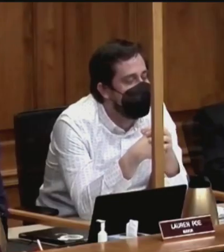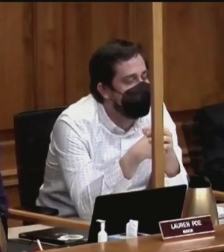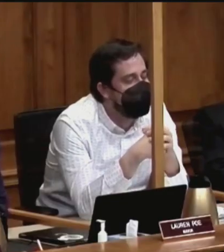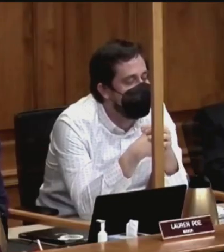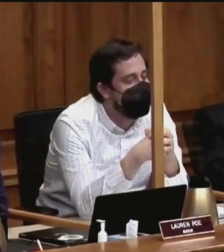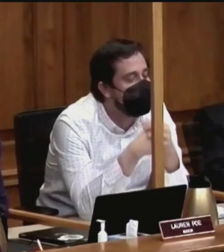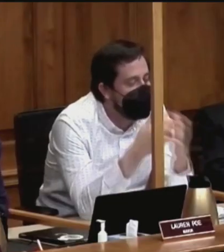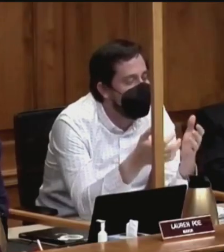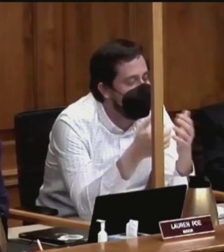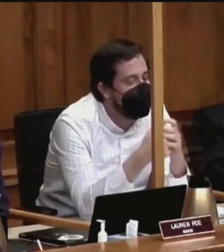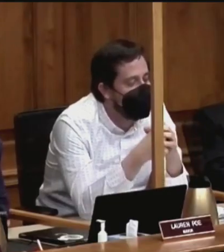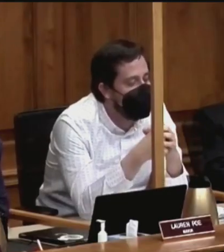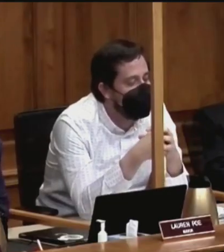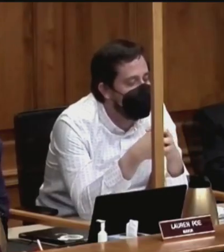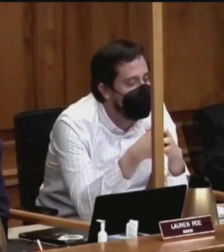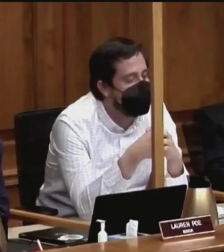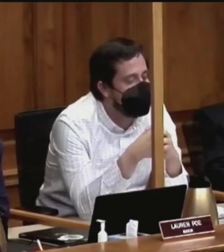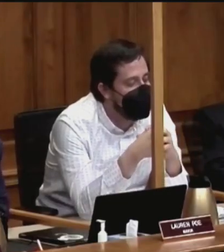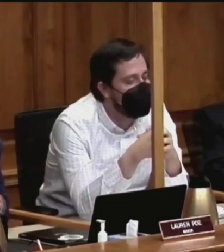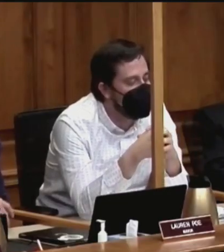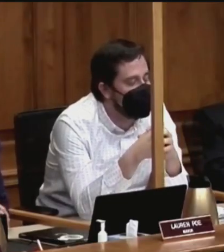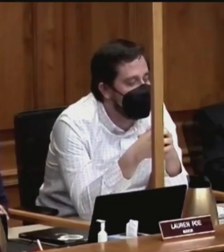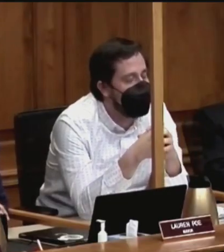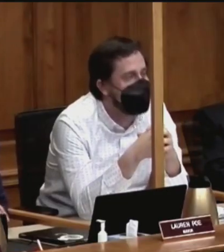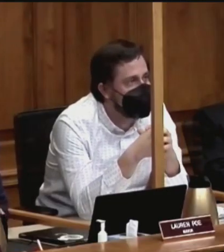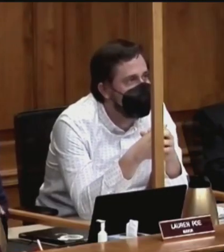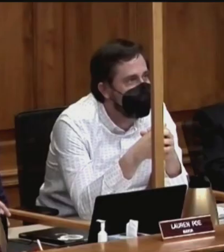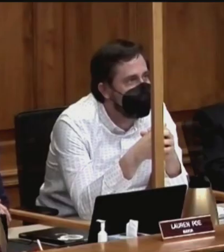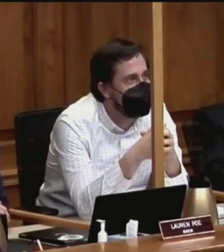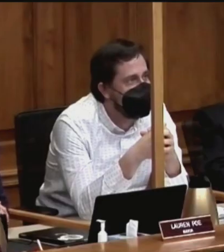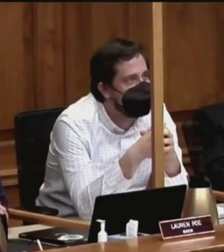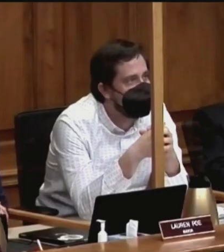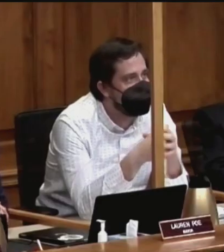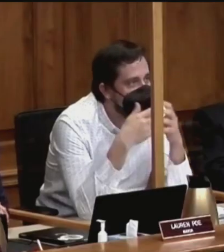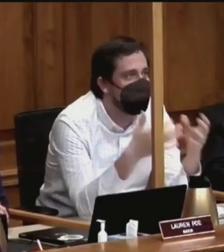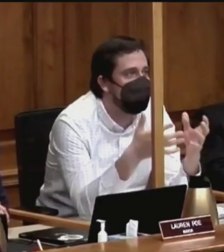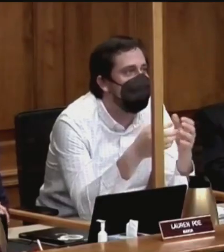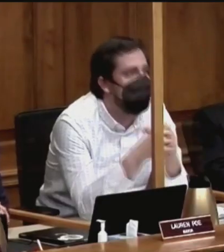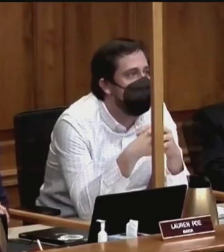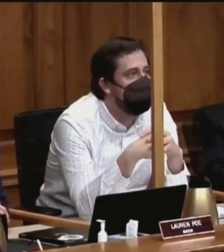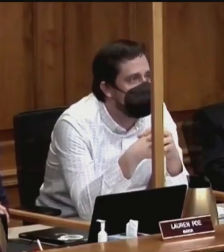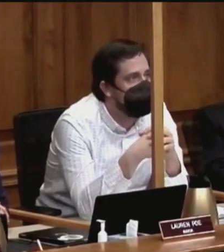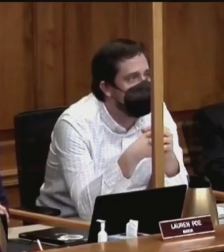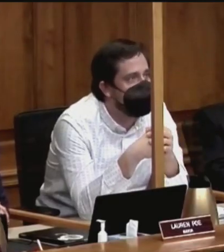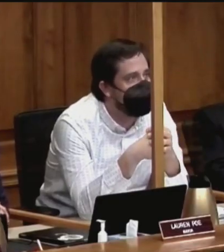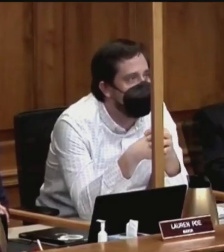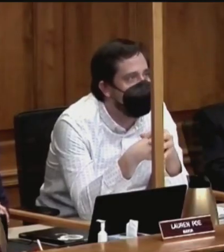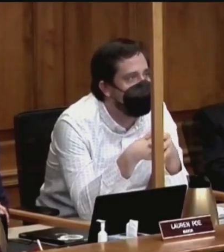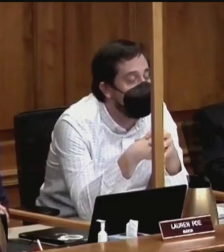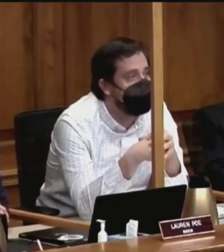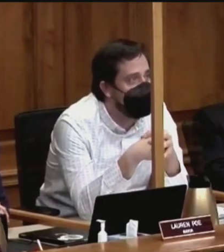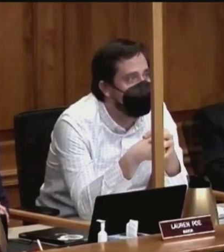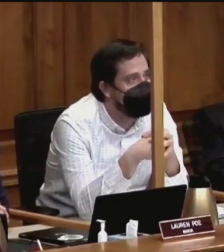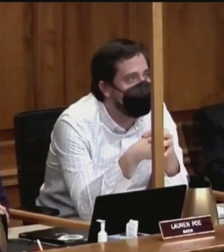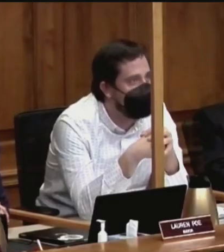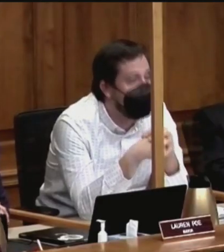every time though when we've spoken, your passion for our city showed through, and I truly do appreciate it. And our city